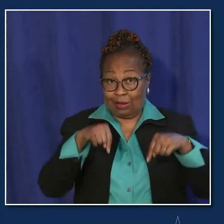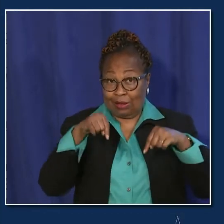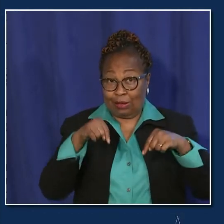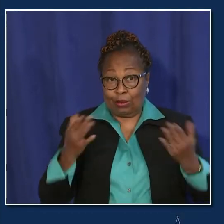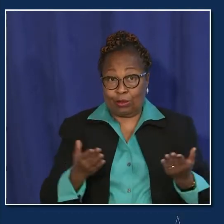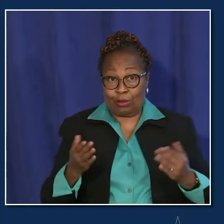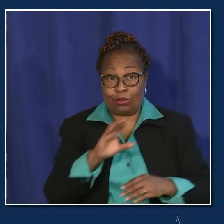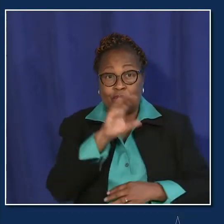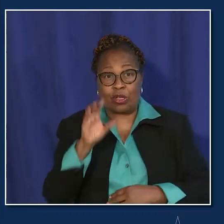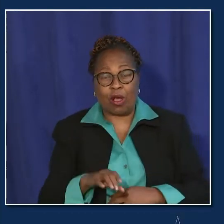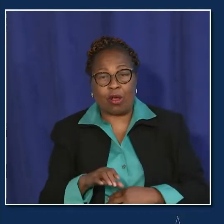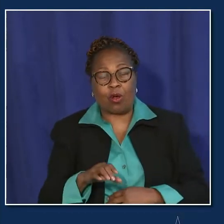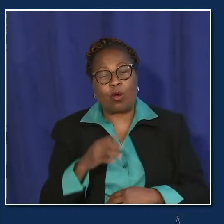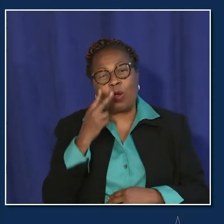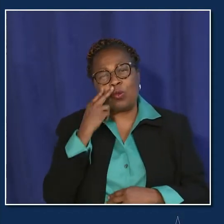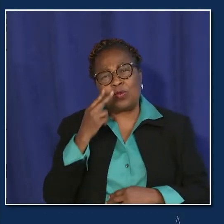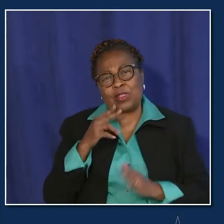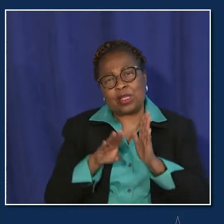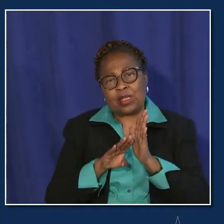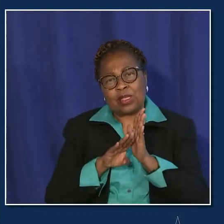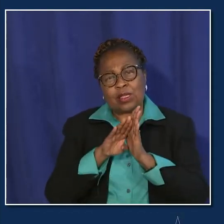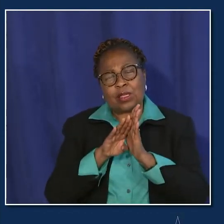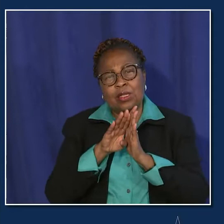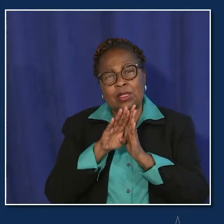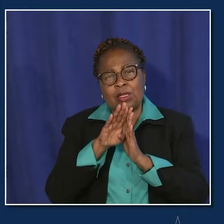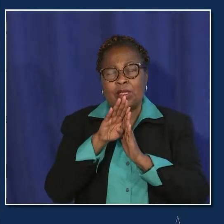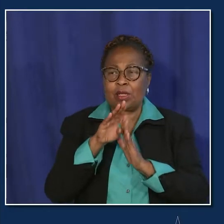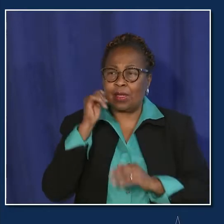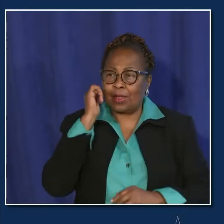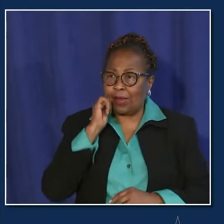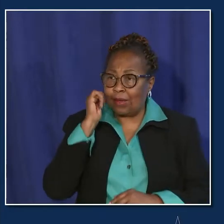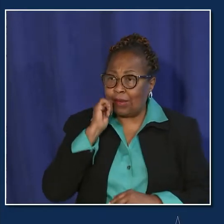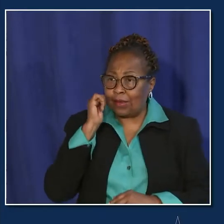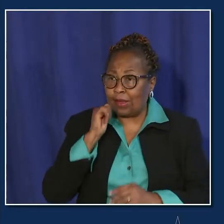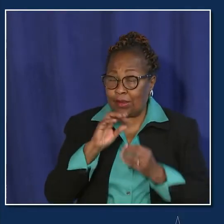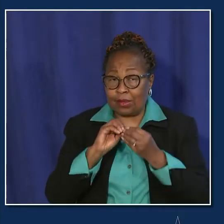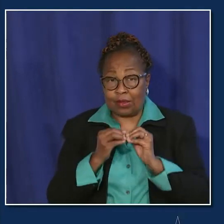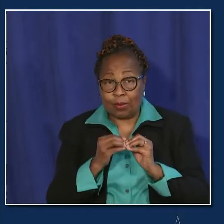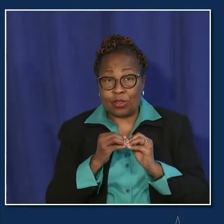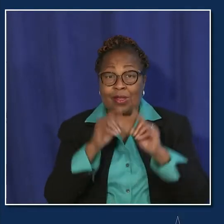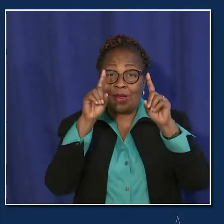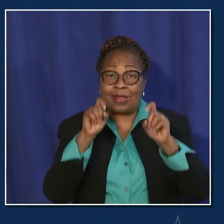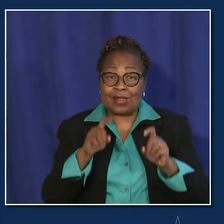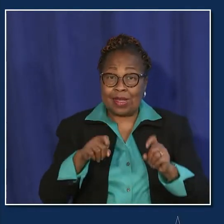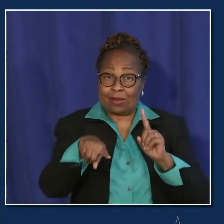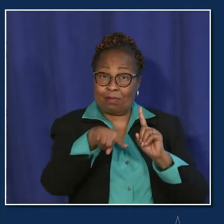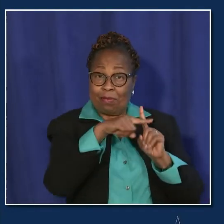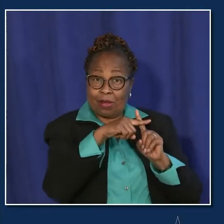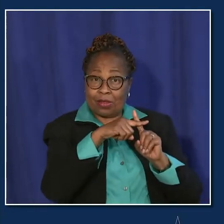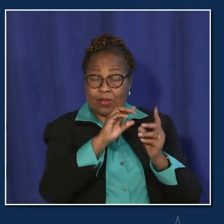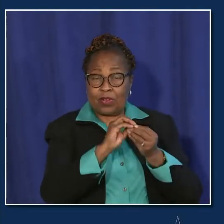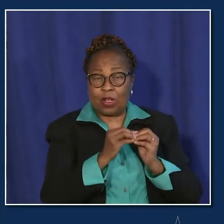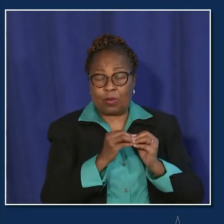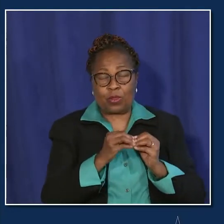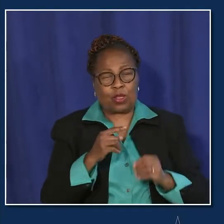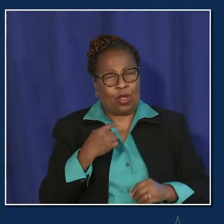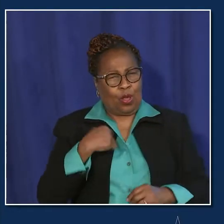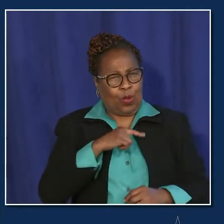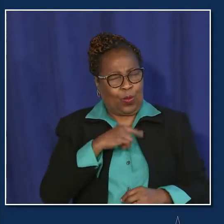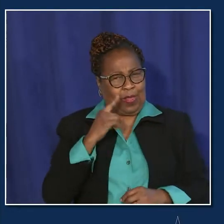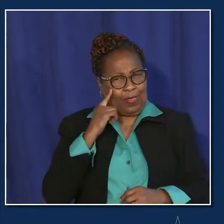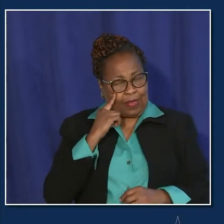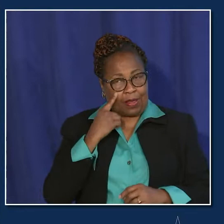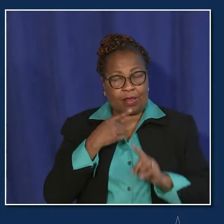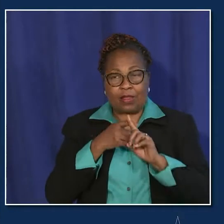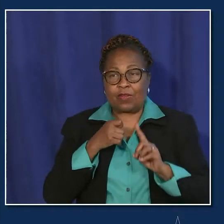the last couple of weeks, we've seen a steady rise in our daily case and test positivity rates, an increase that we believe is caused